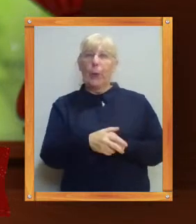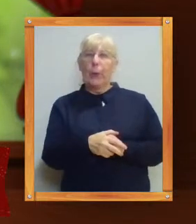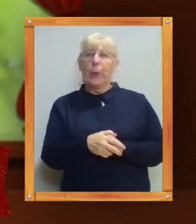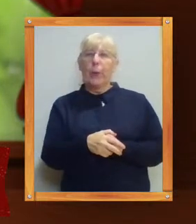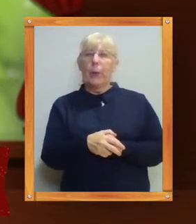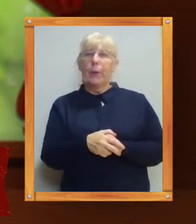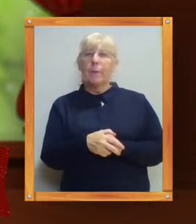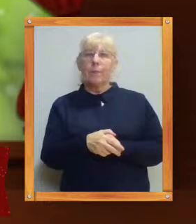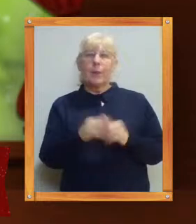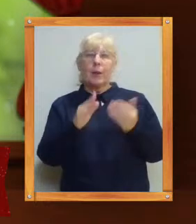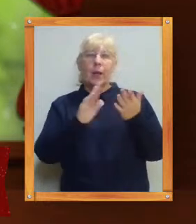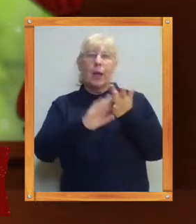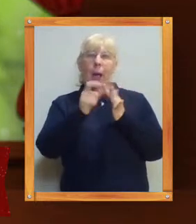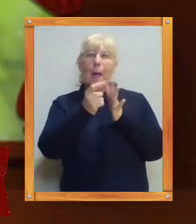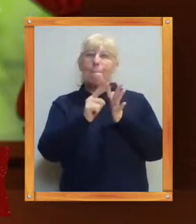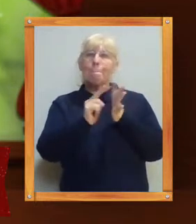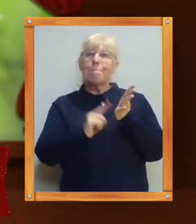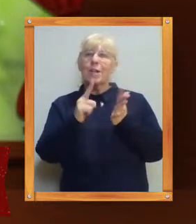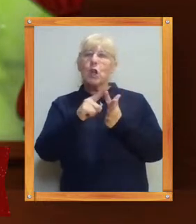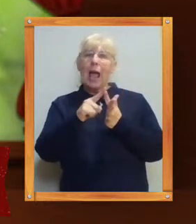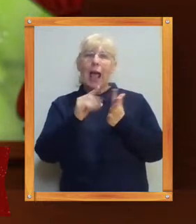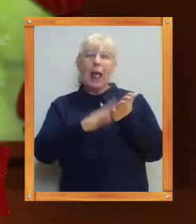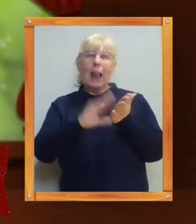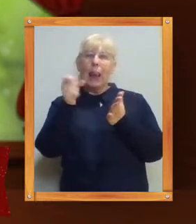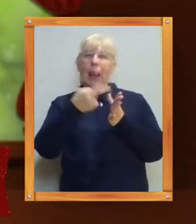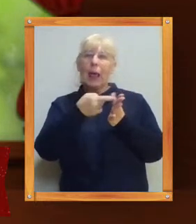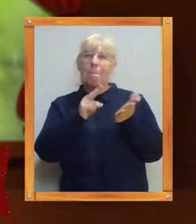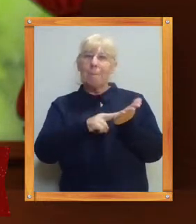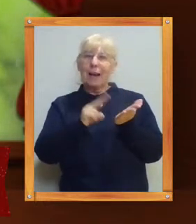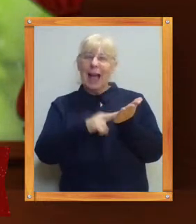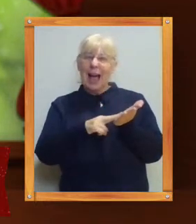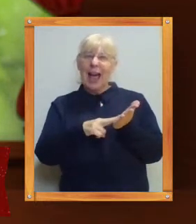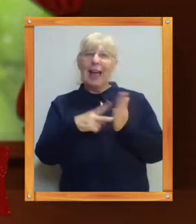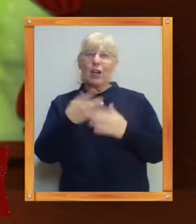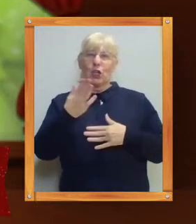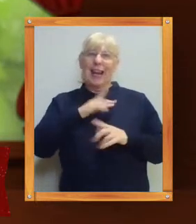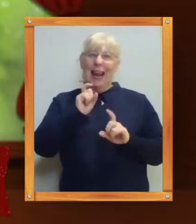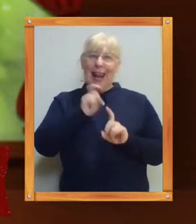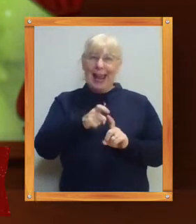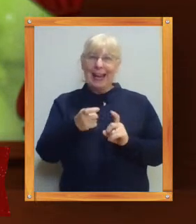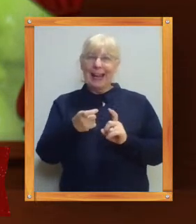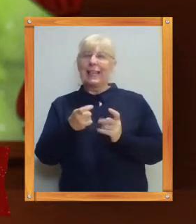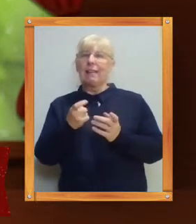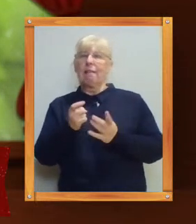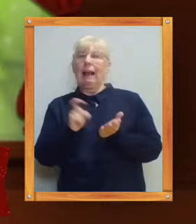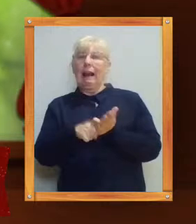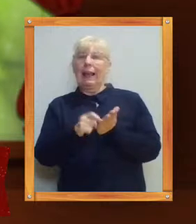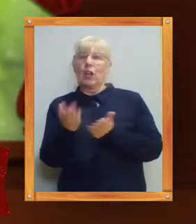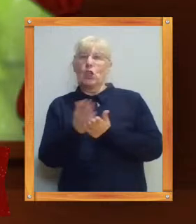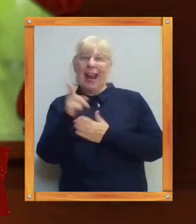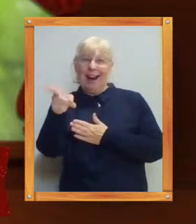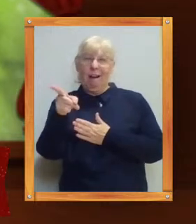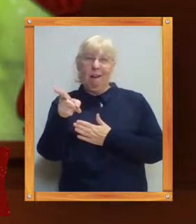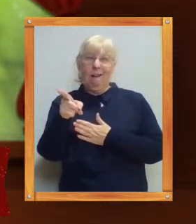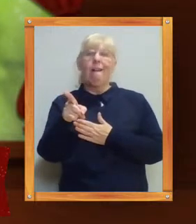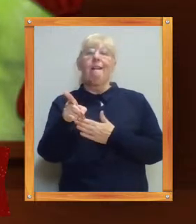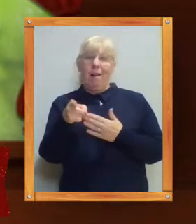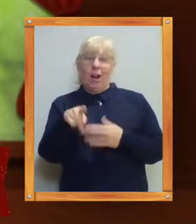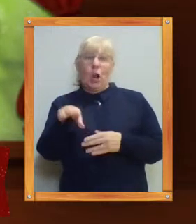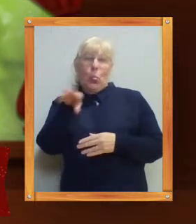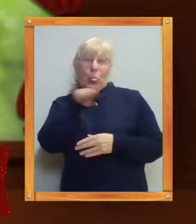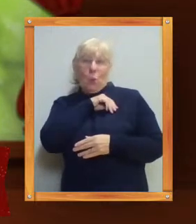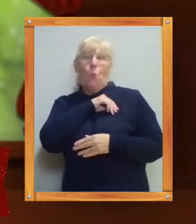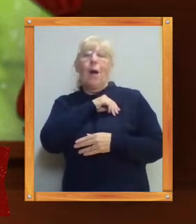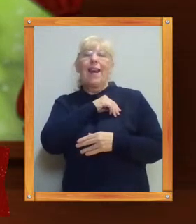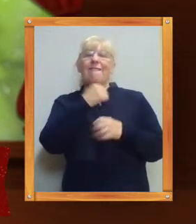Michelle McCann. Well done, liked and shared. We just heard from Michelle a second ago. So there you go, you've been selected as our winner for the goodie bag. PM the Antrim